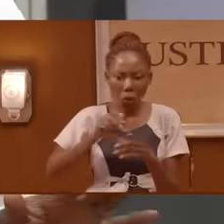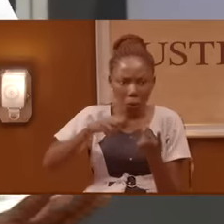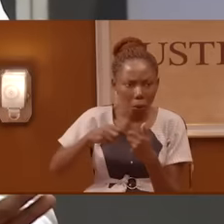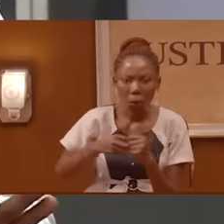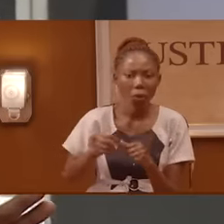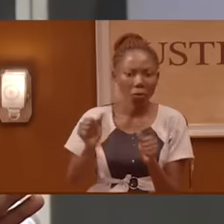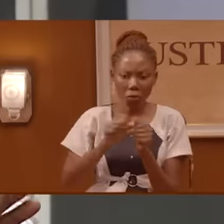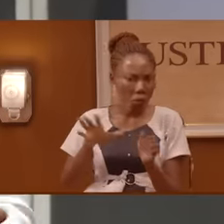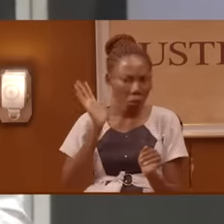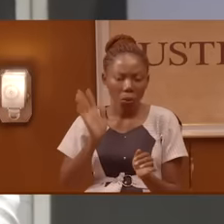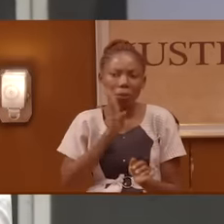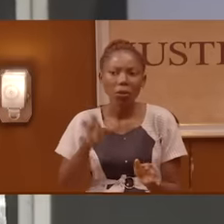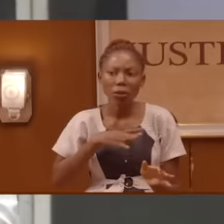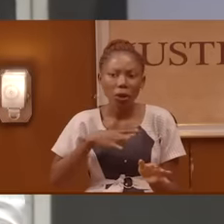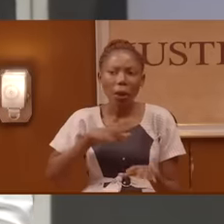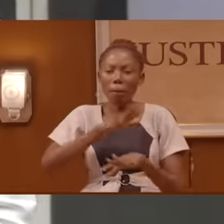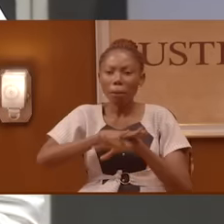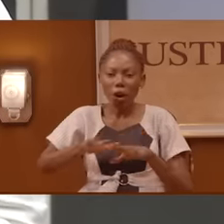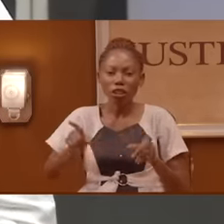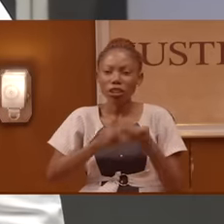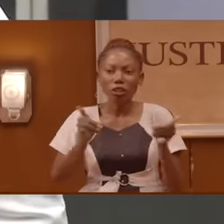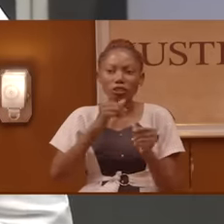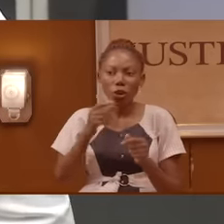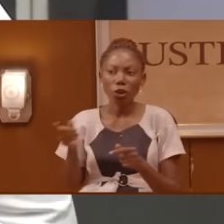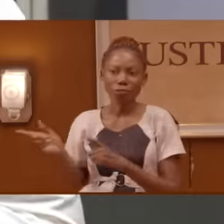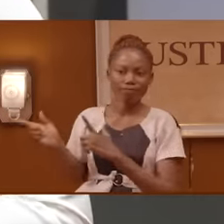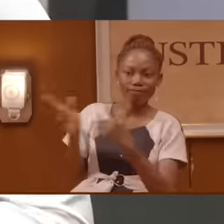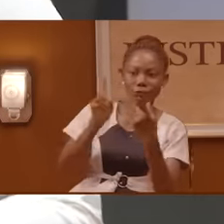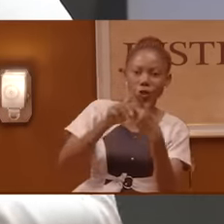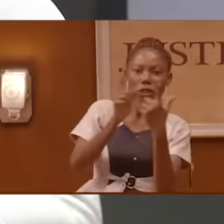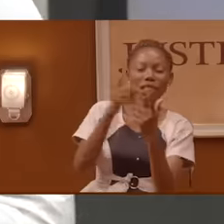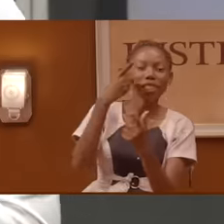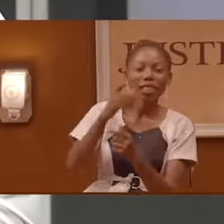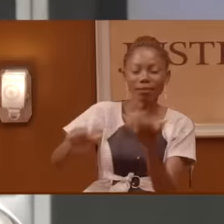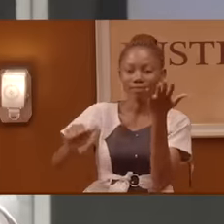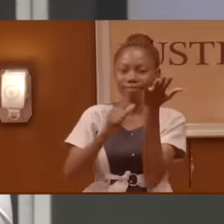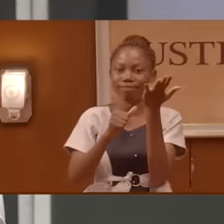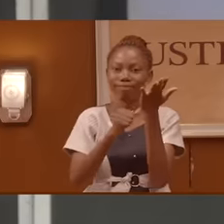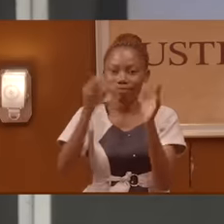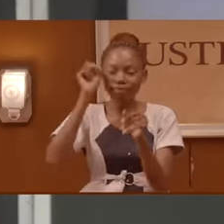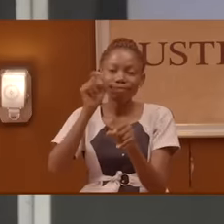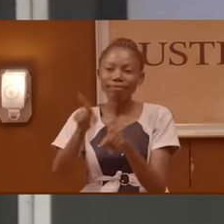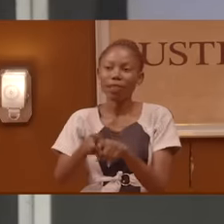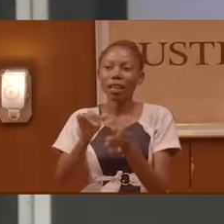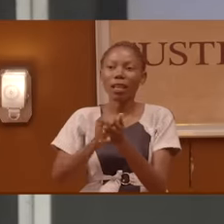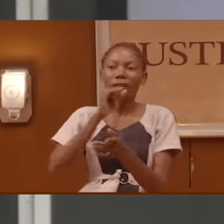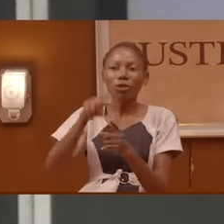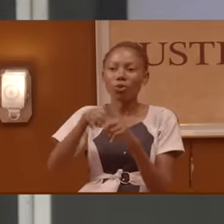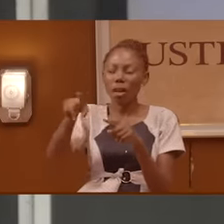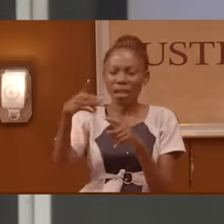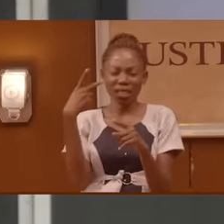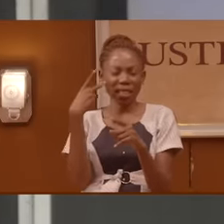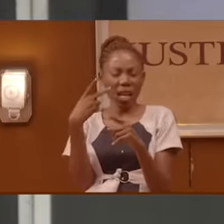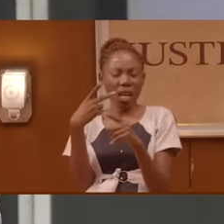everything is going to run fine and all. But he didn't take me to his elder sister. So while my pregnancy was 3 months, that was when I got a call